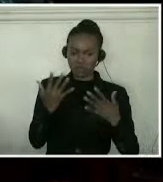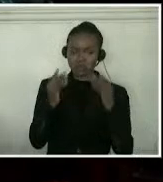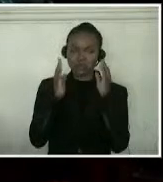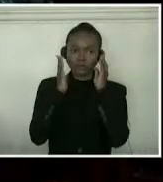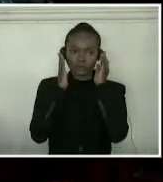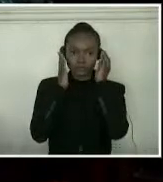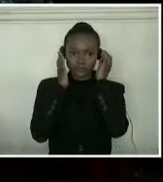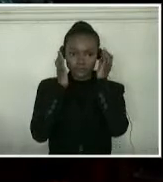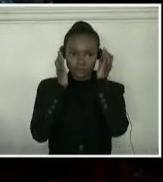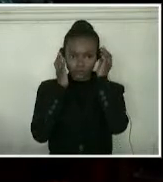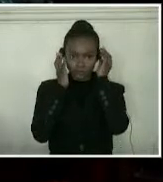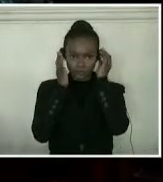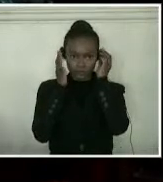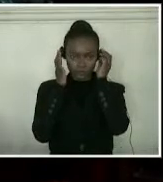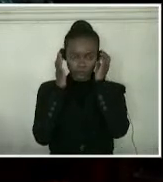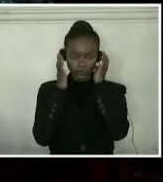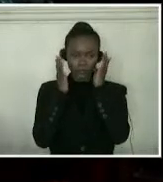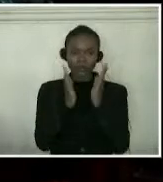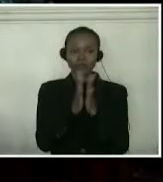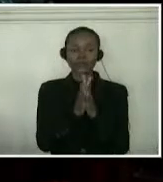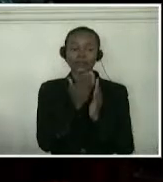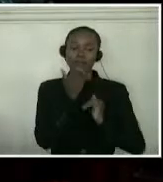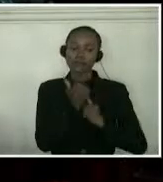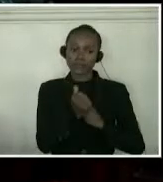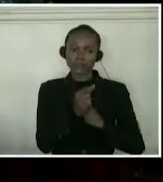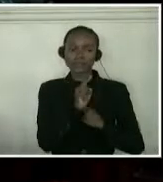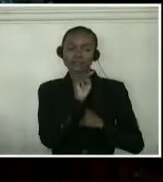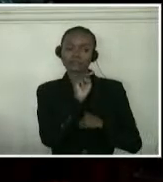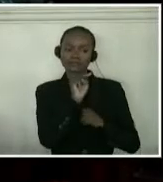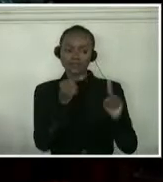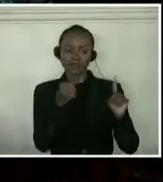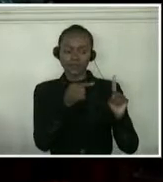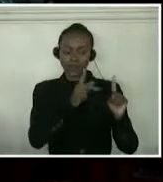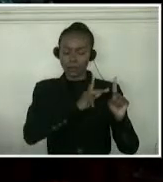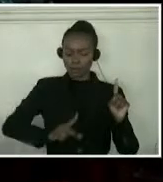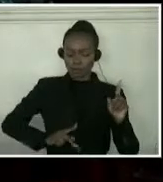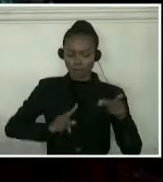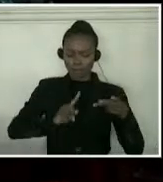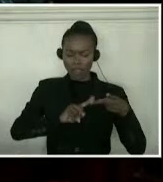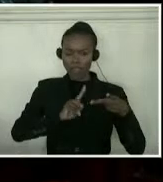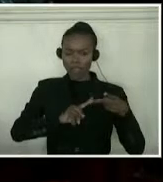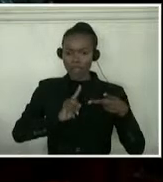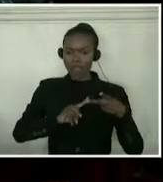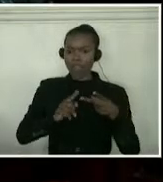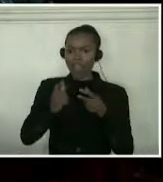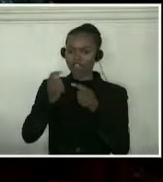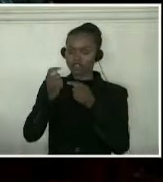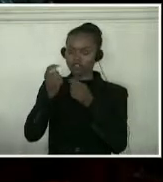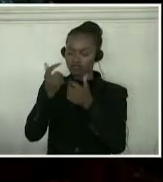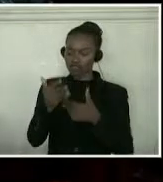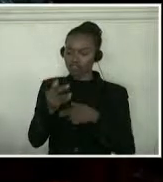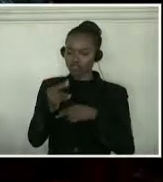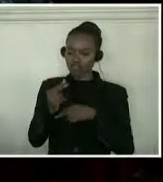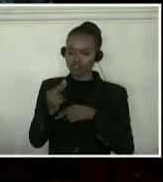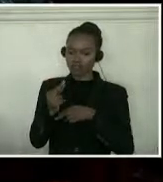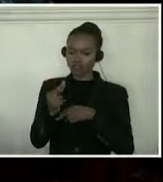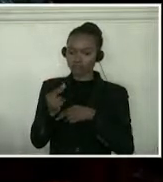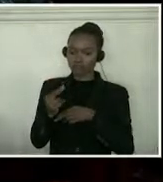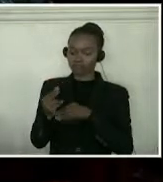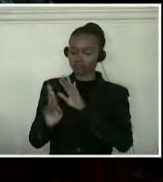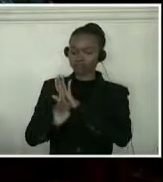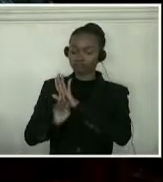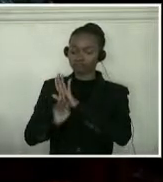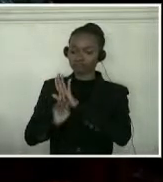treasury to look at increasing the budget so that the department may pursue its mandate effectively in the